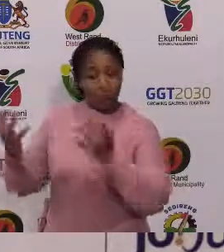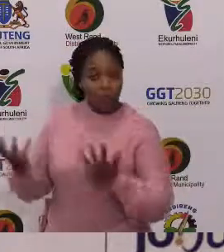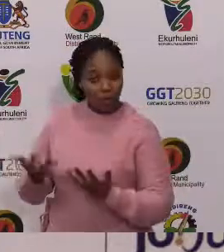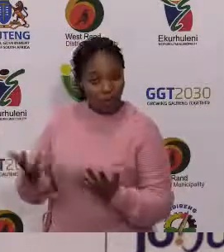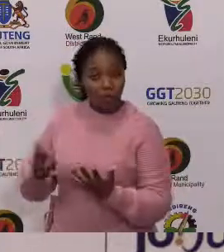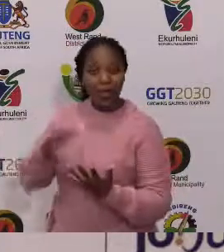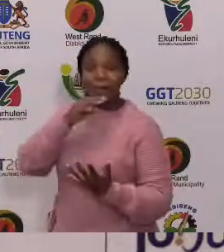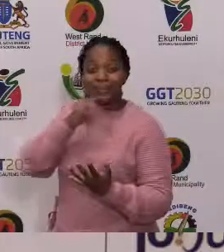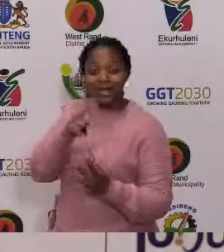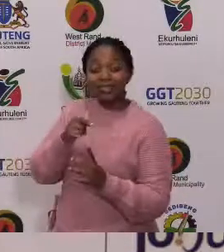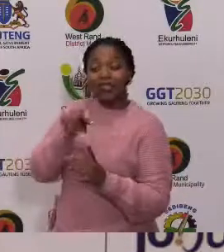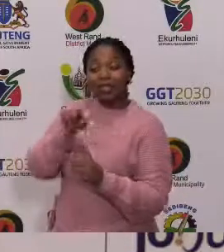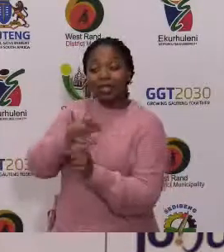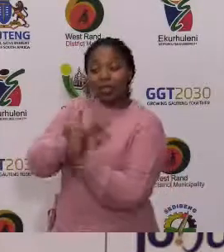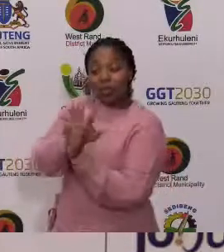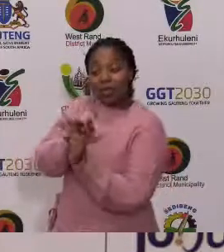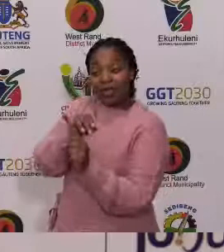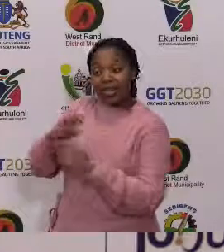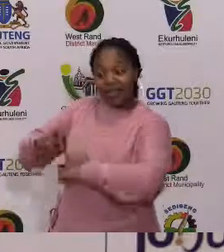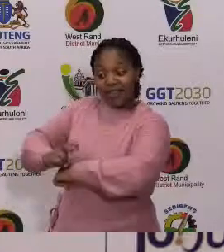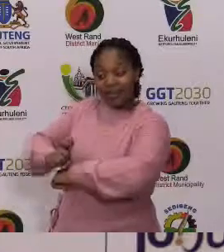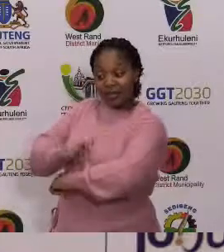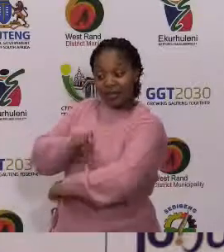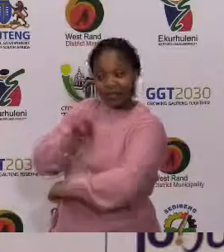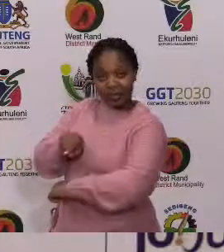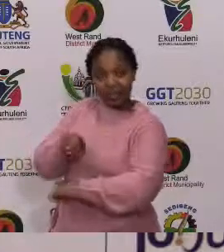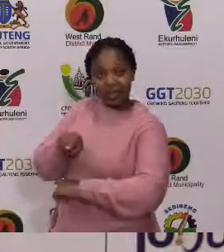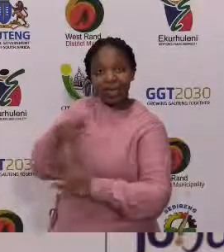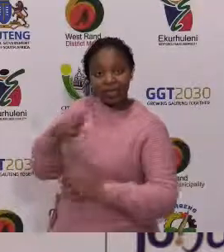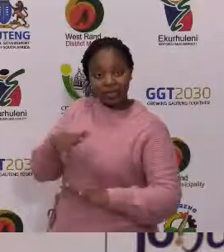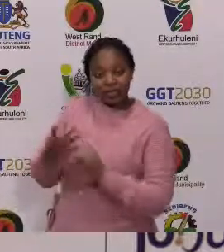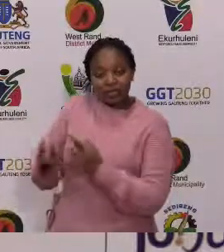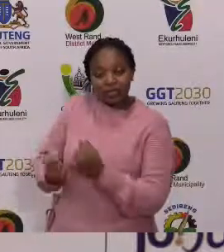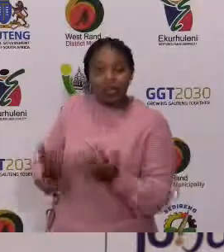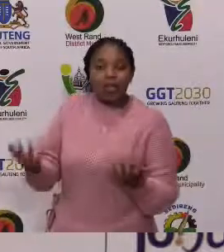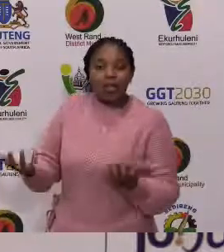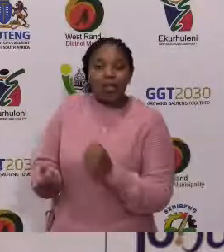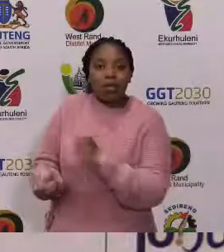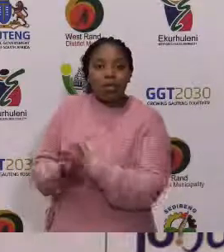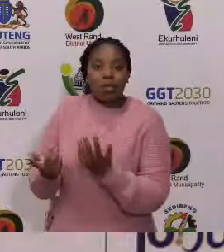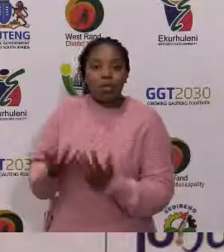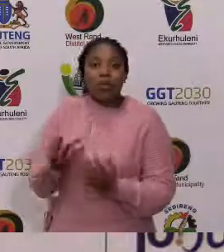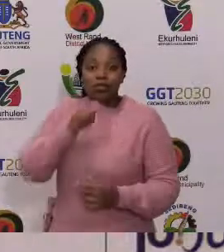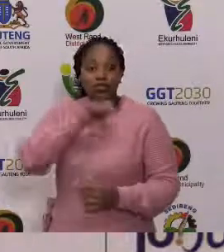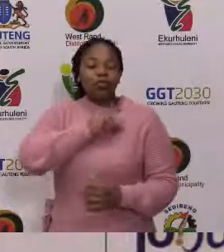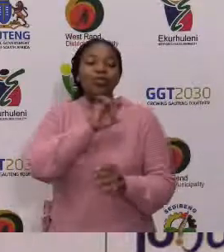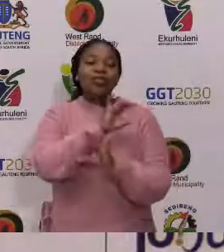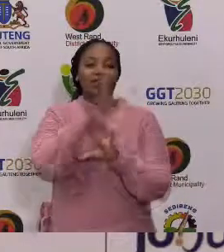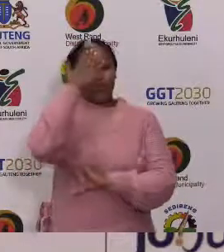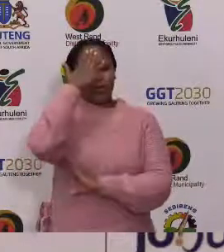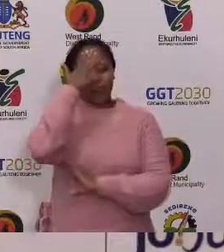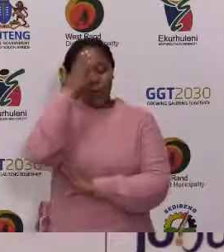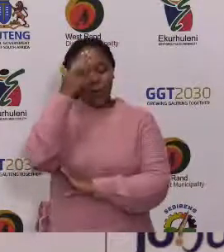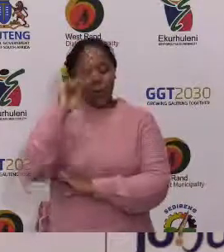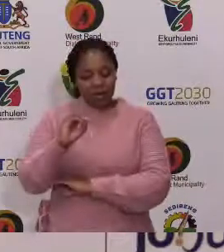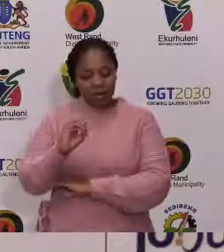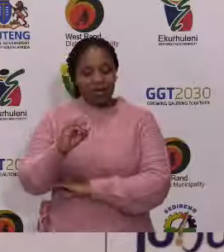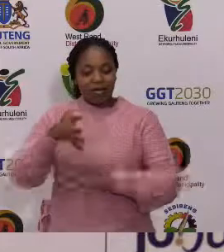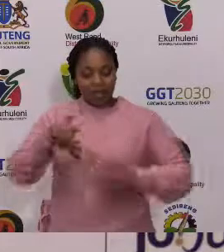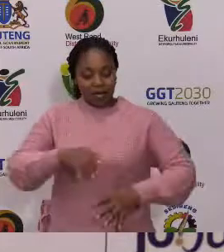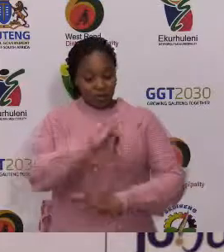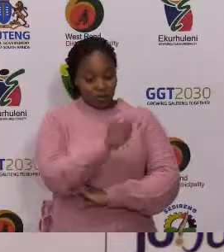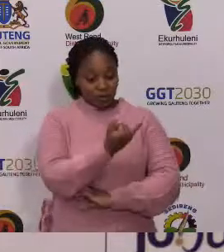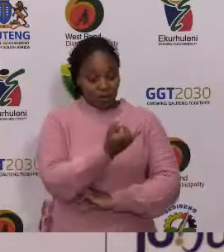the virus, so it's clear from the study that the virus it's in Johannesburg, in